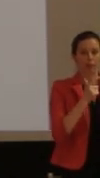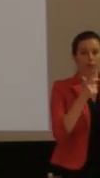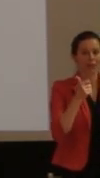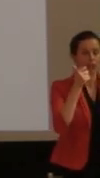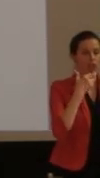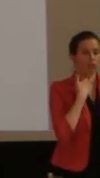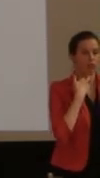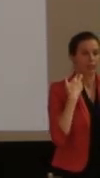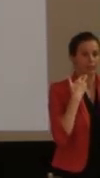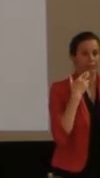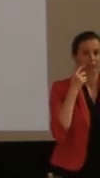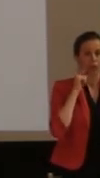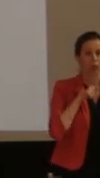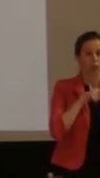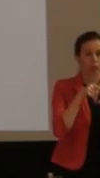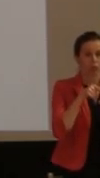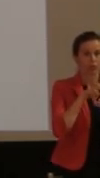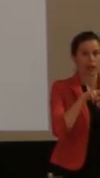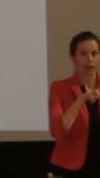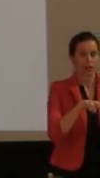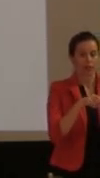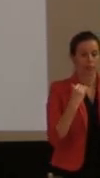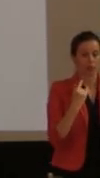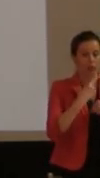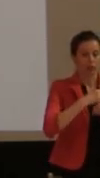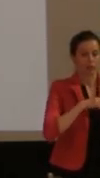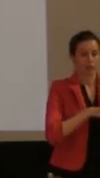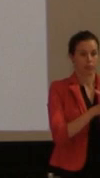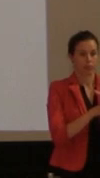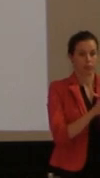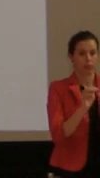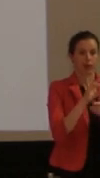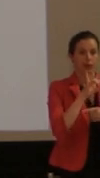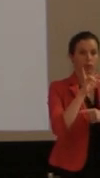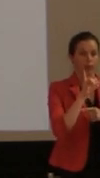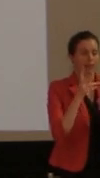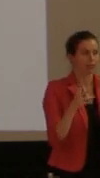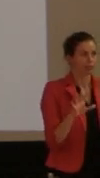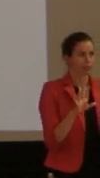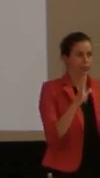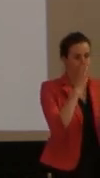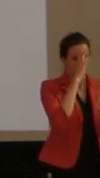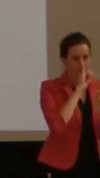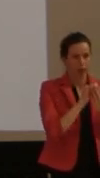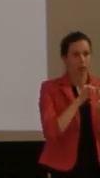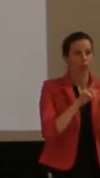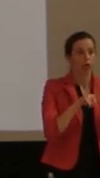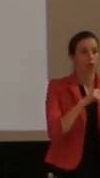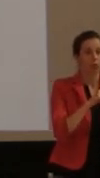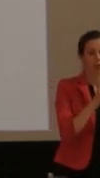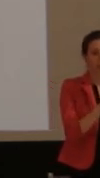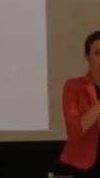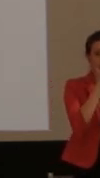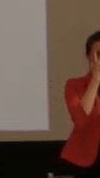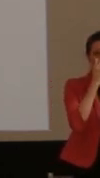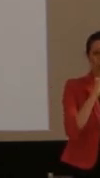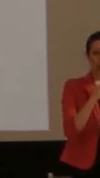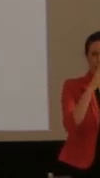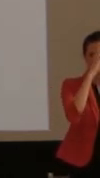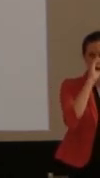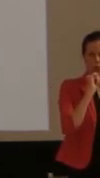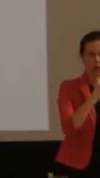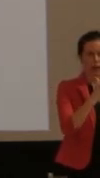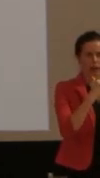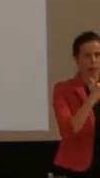potential outcomes. Today, we already know that. So when we do get sick, this knowledge may help us identify the